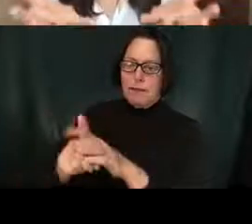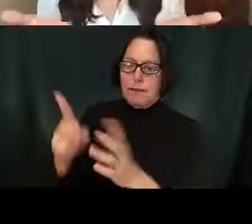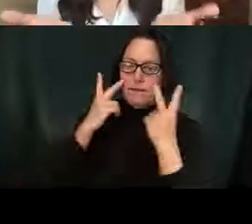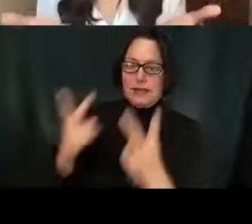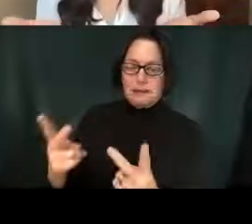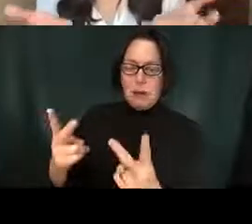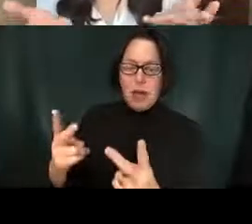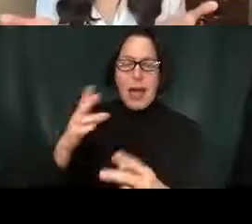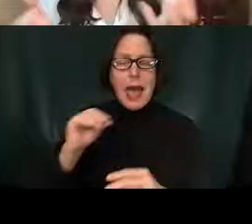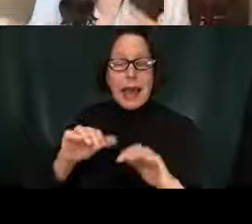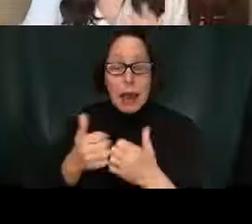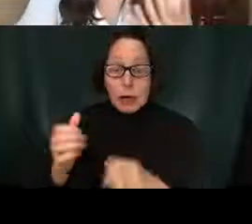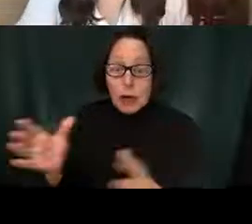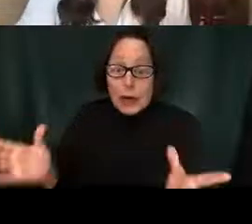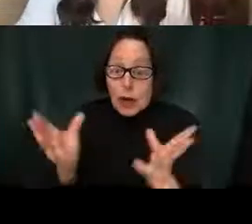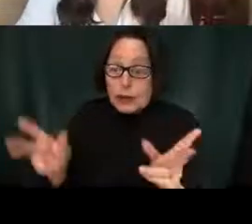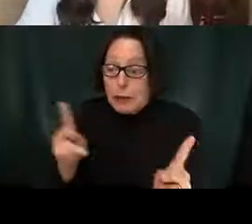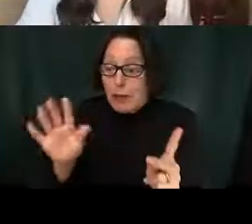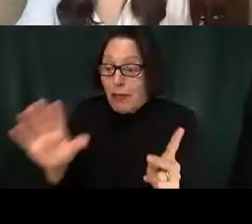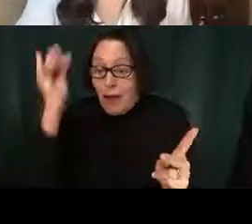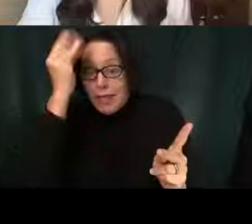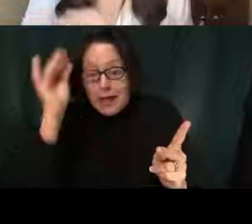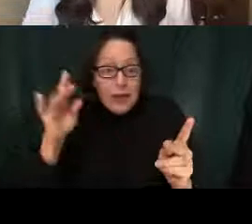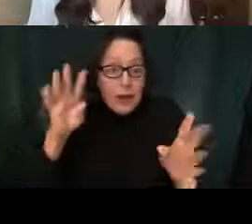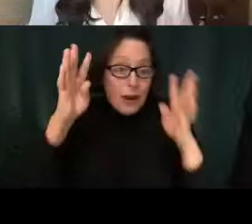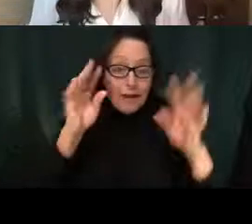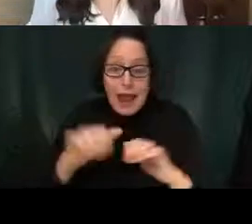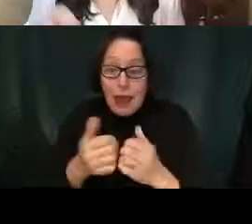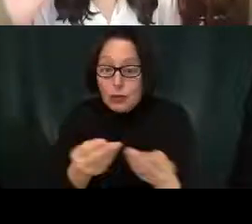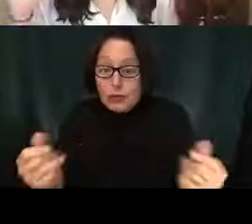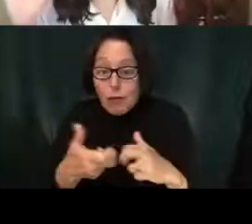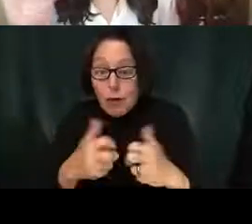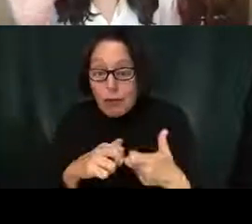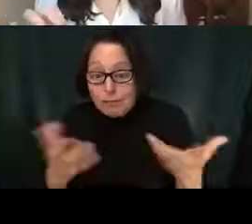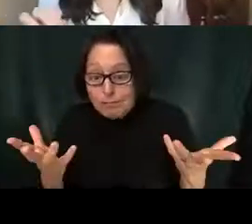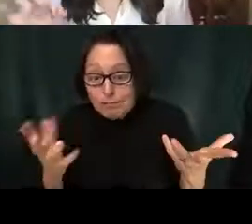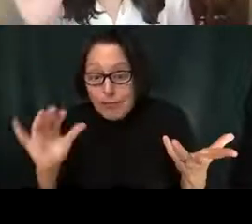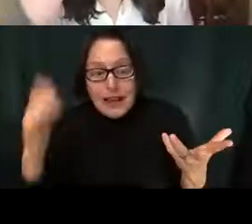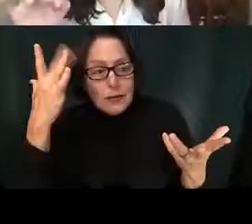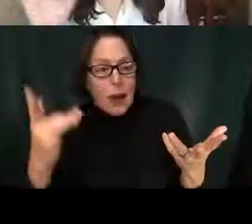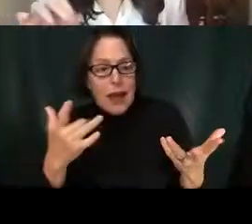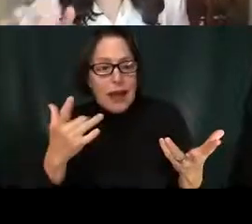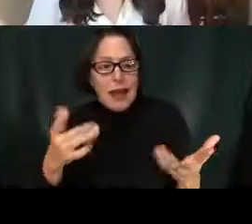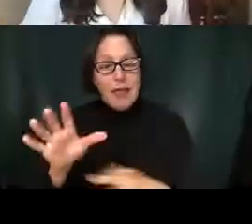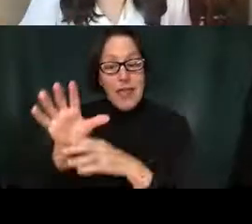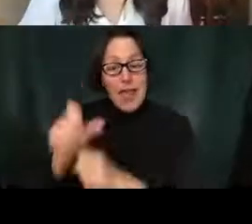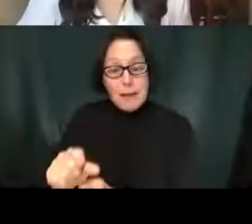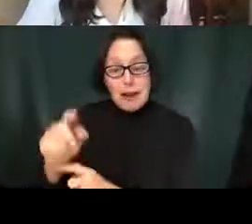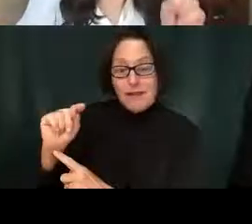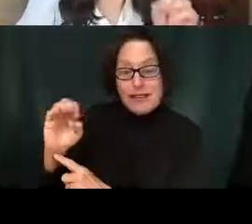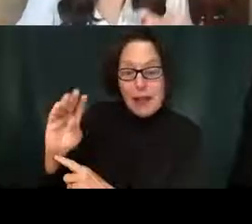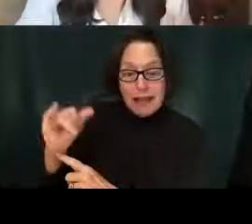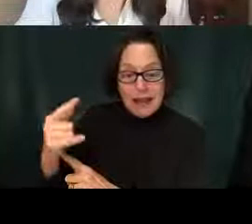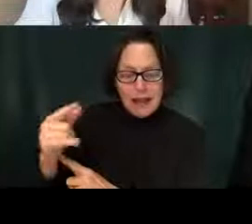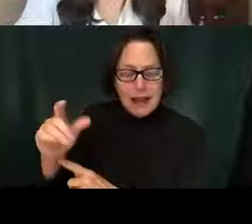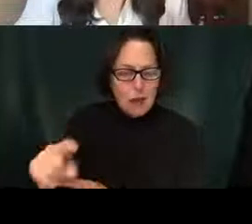people's creativity and thinking around solving problems? And that is why this habit of telling is so important to get out of.